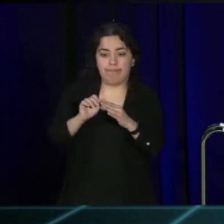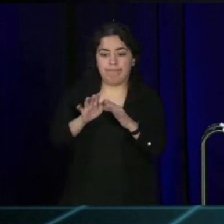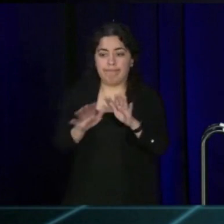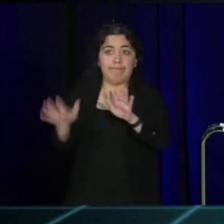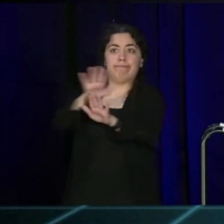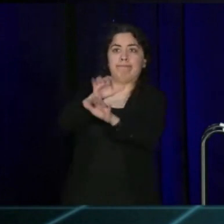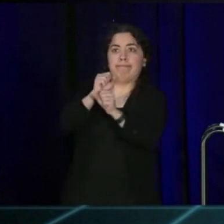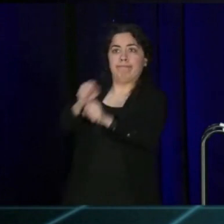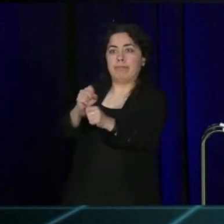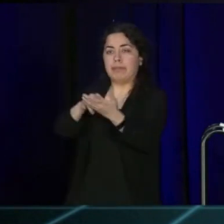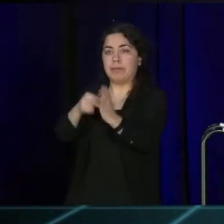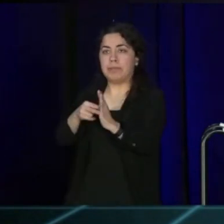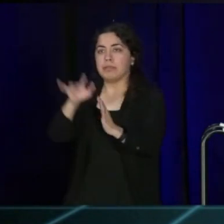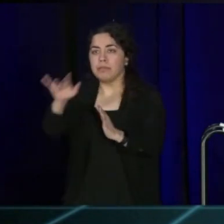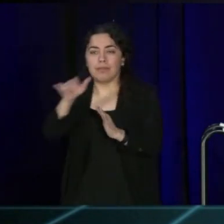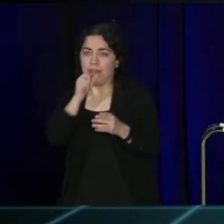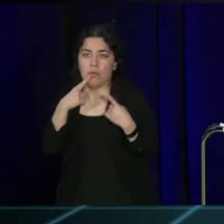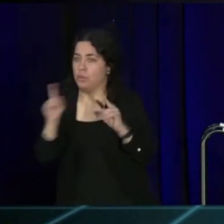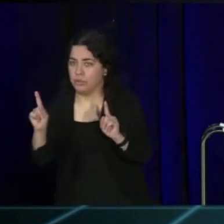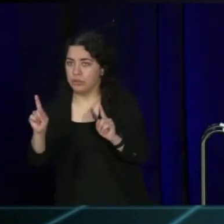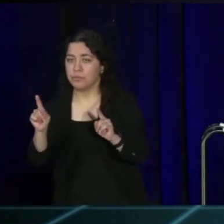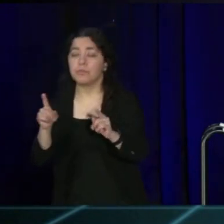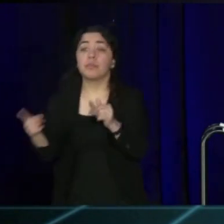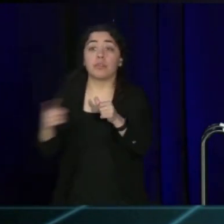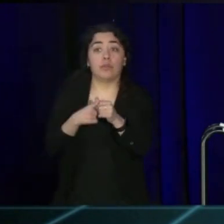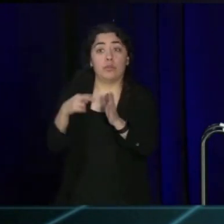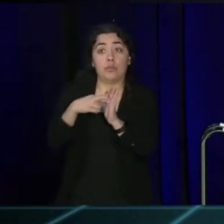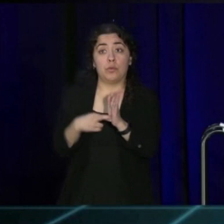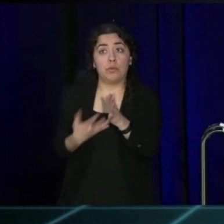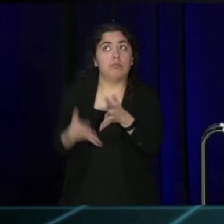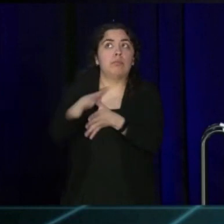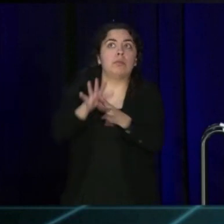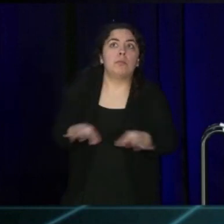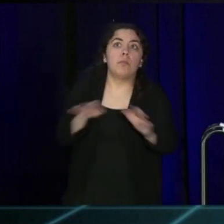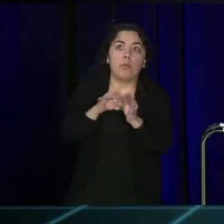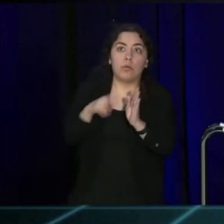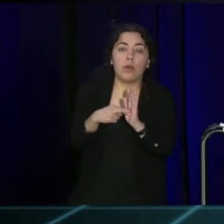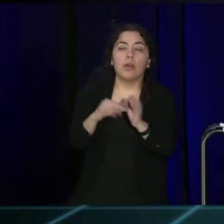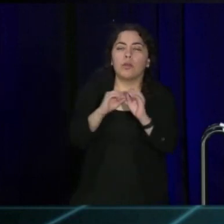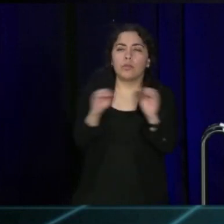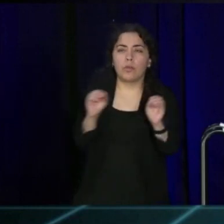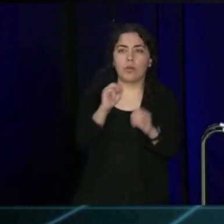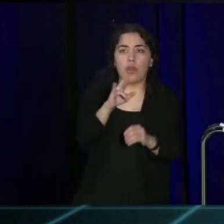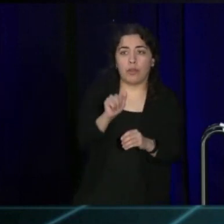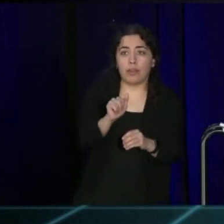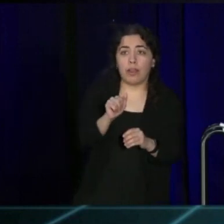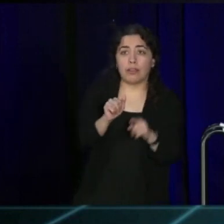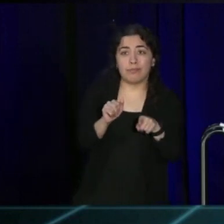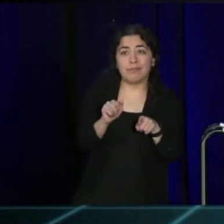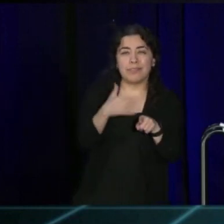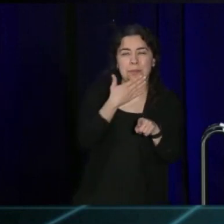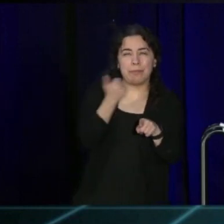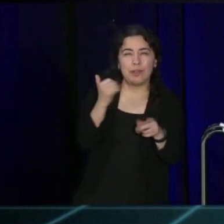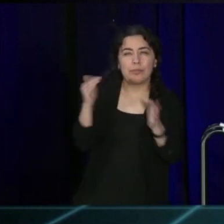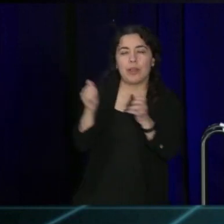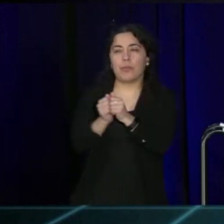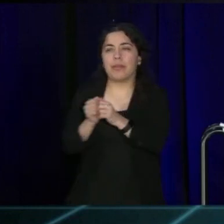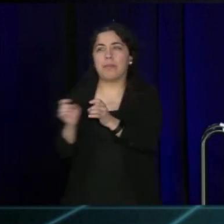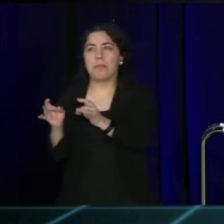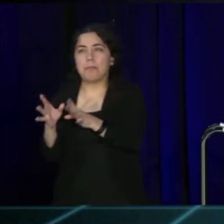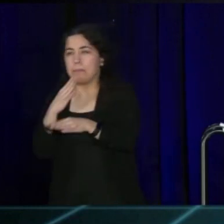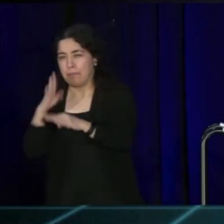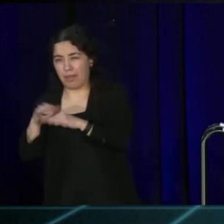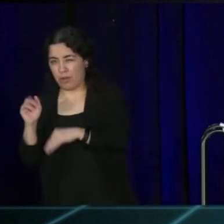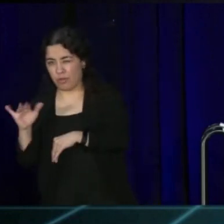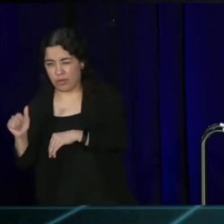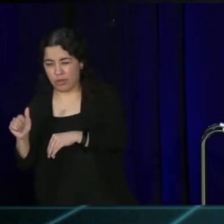It brings me to the first and really important rule of ARIA that is called no ARIA is better than bad ARIA. So when you're utilizing any ARIA